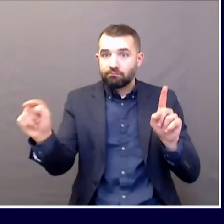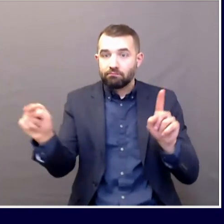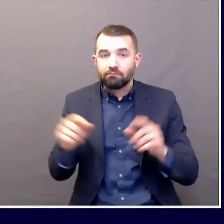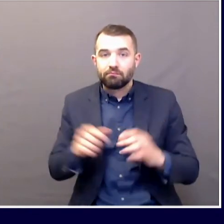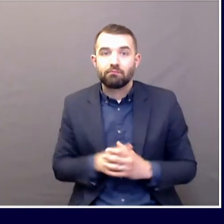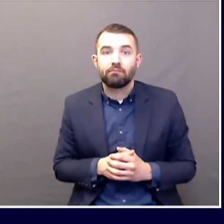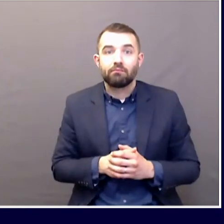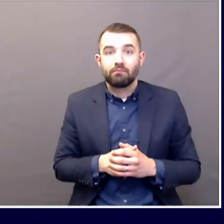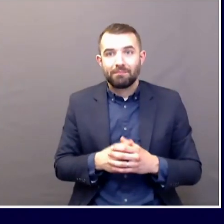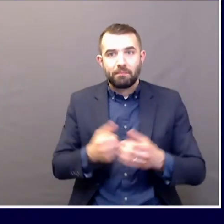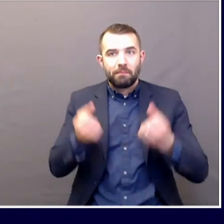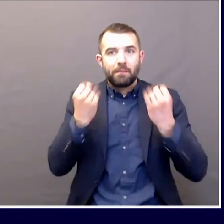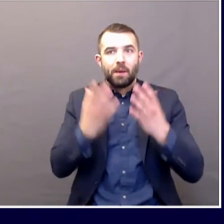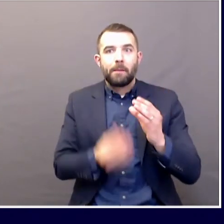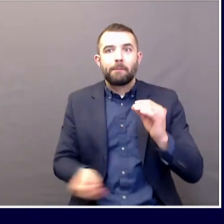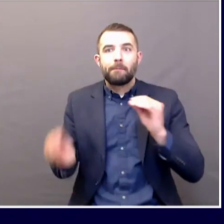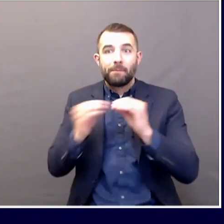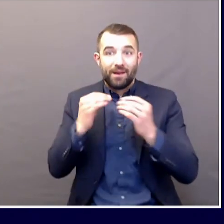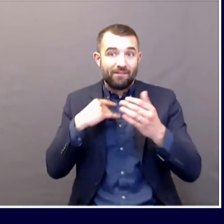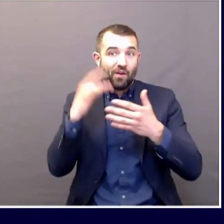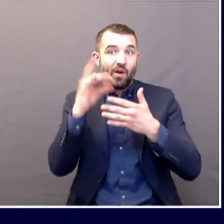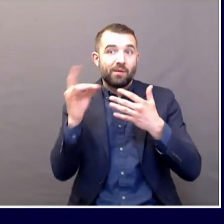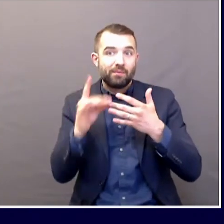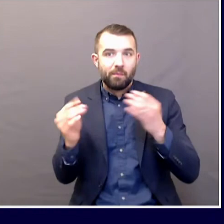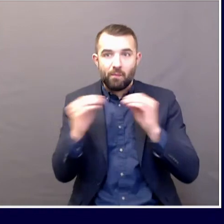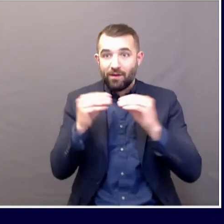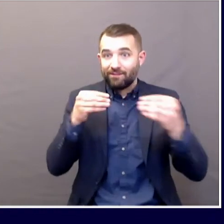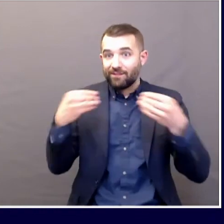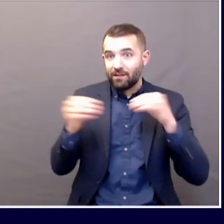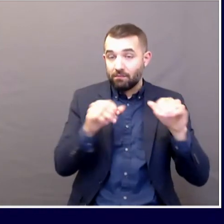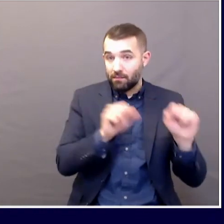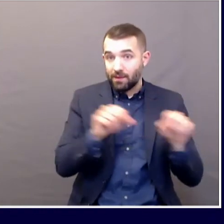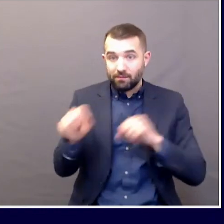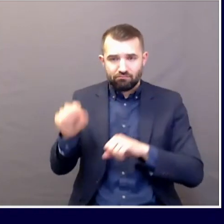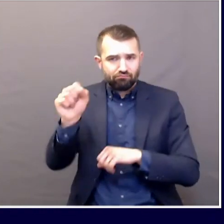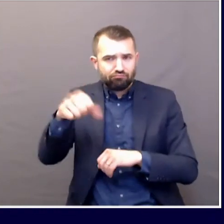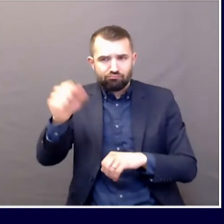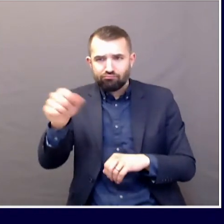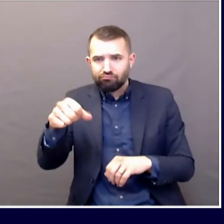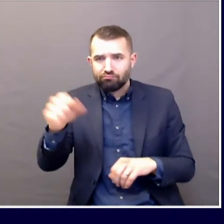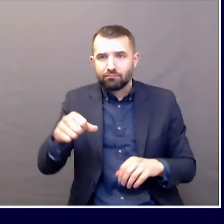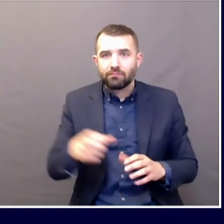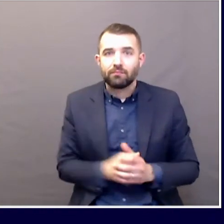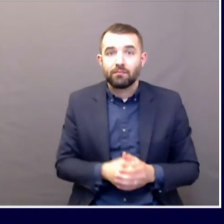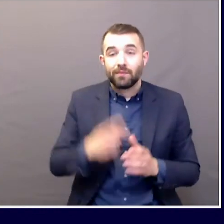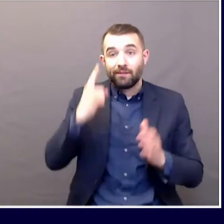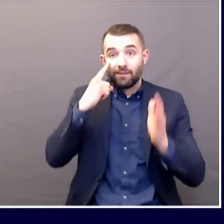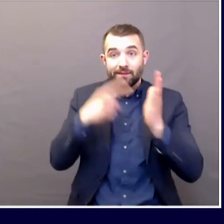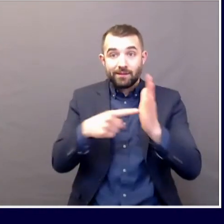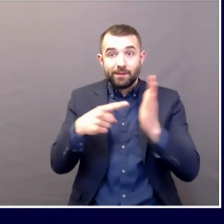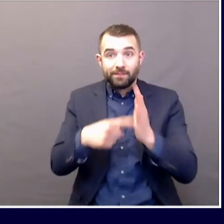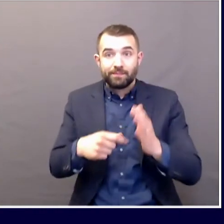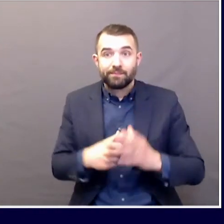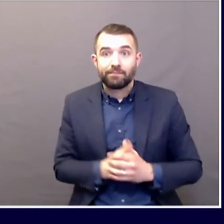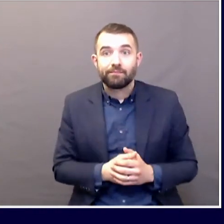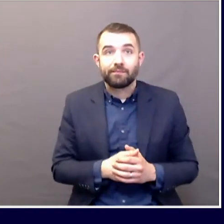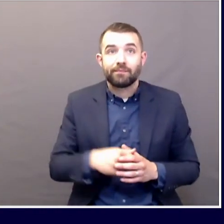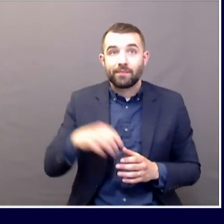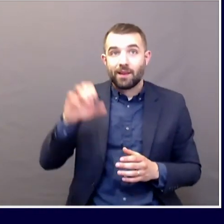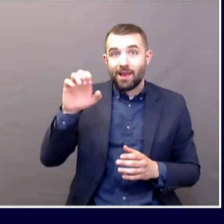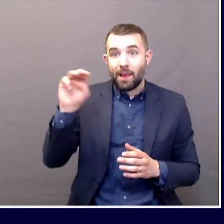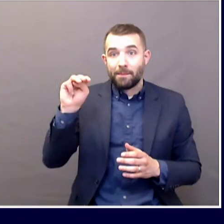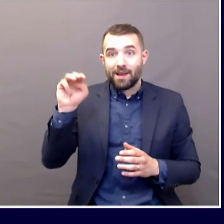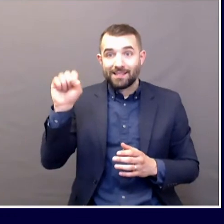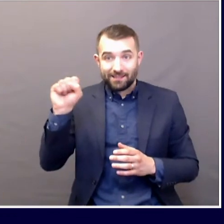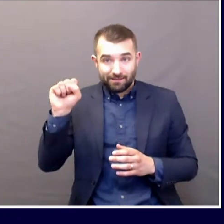possibilities. For example, it opens up the possibility of equipping, for example, EMS clinicians who are going